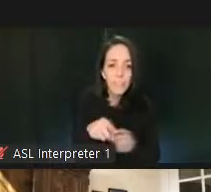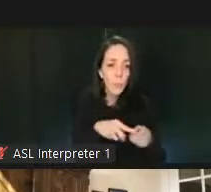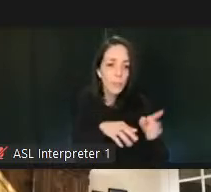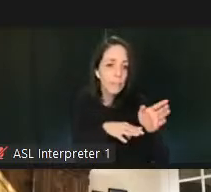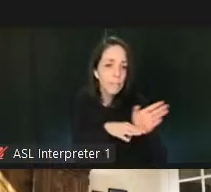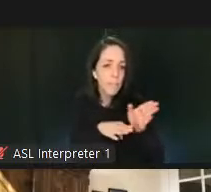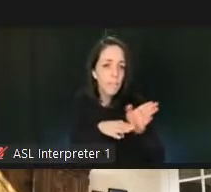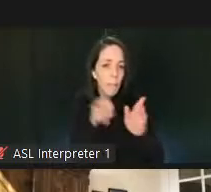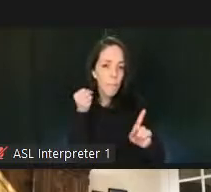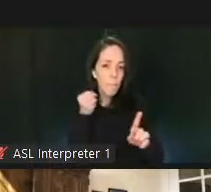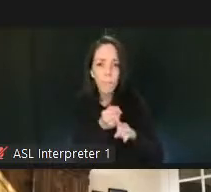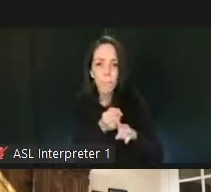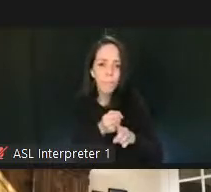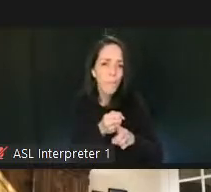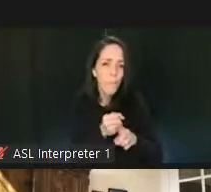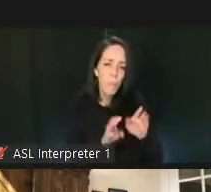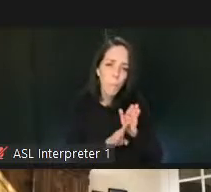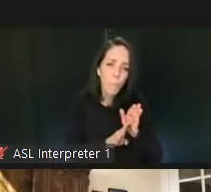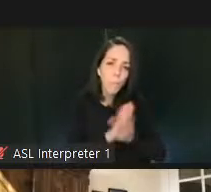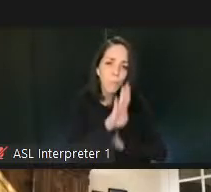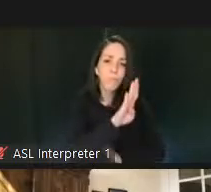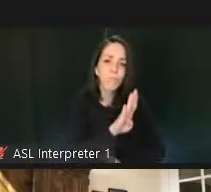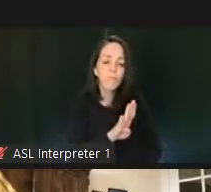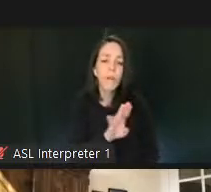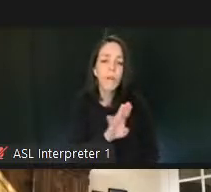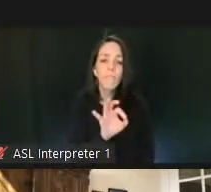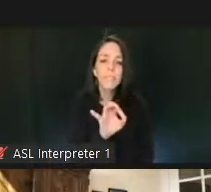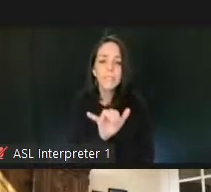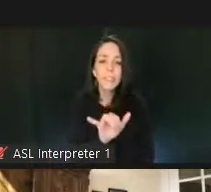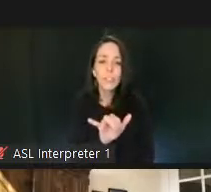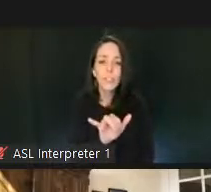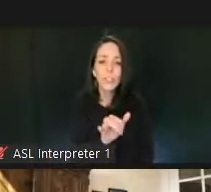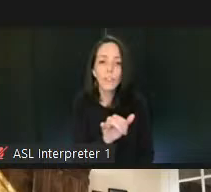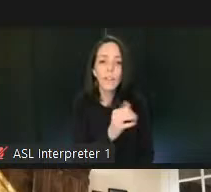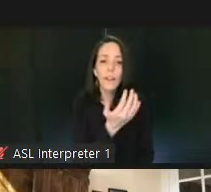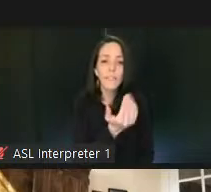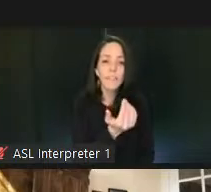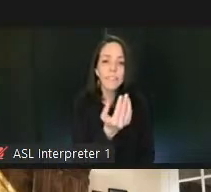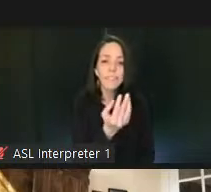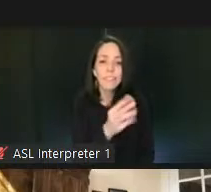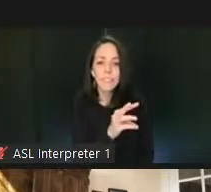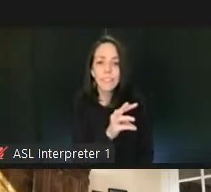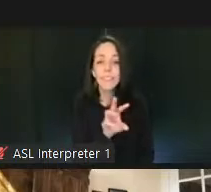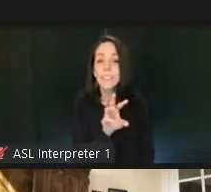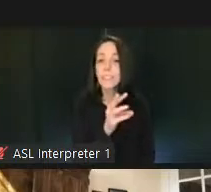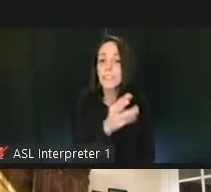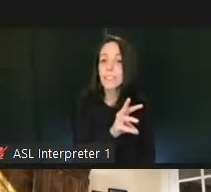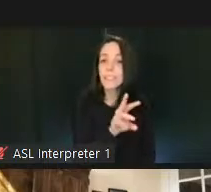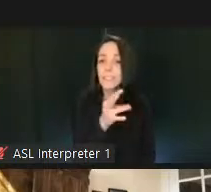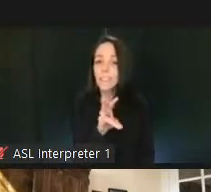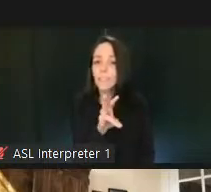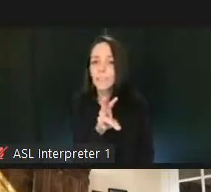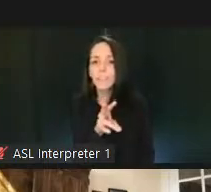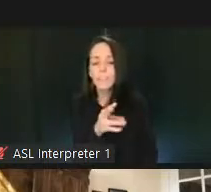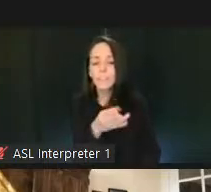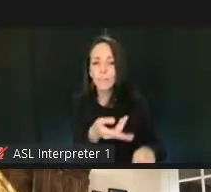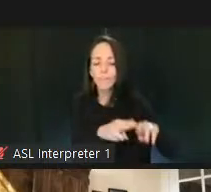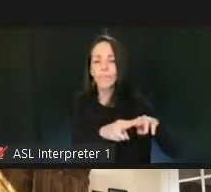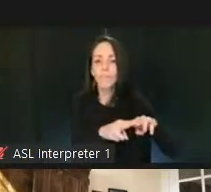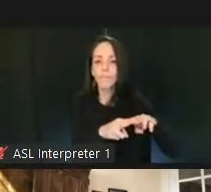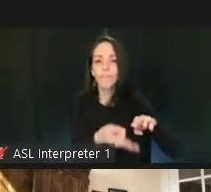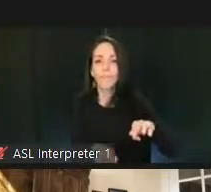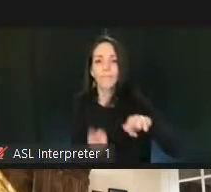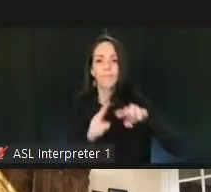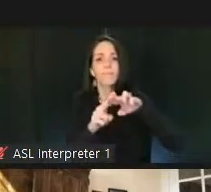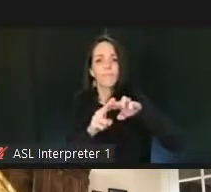about fiscal year 15-16 and 16-17, there were some pretty significant increases. And